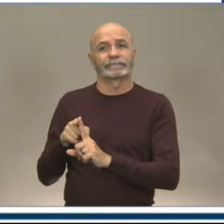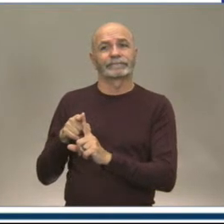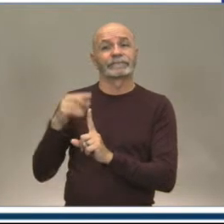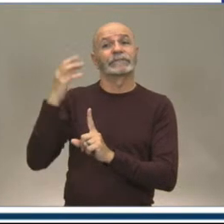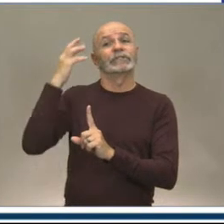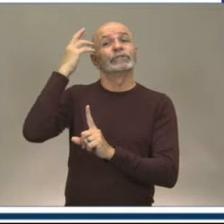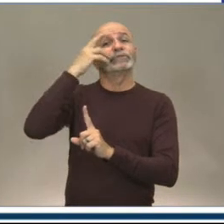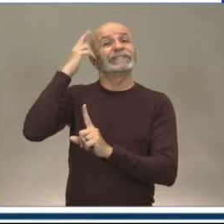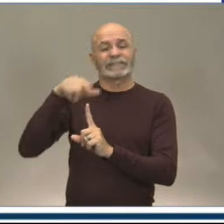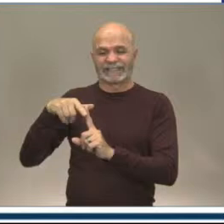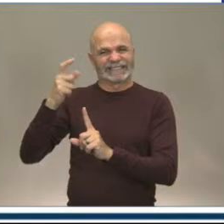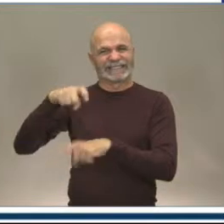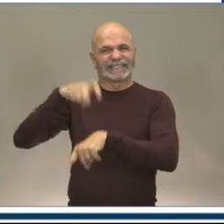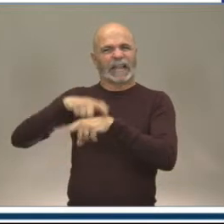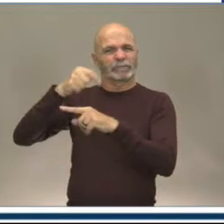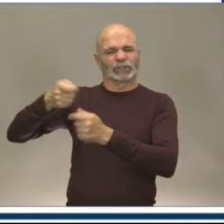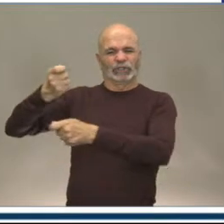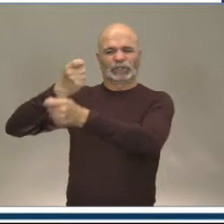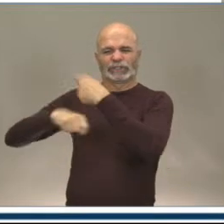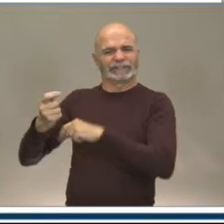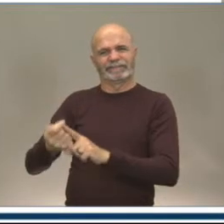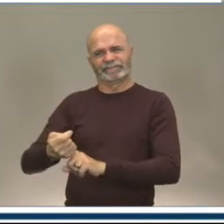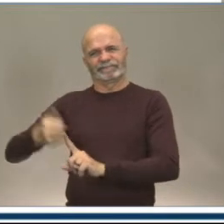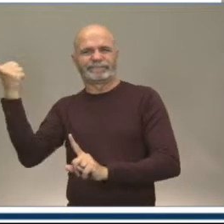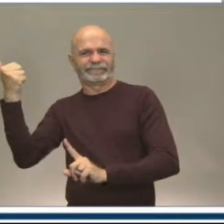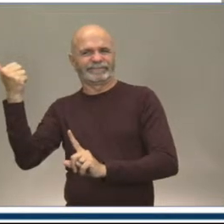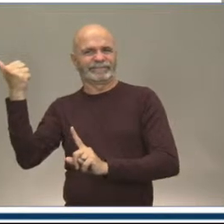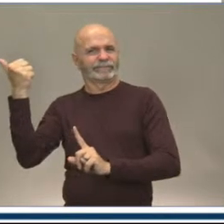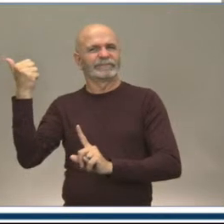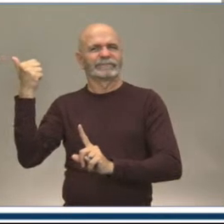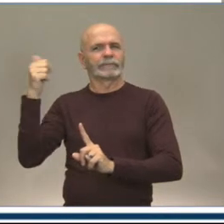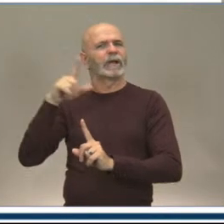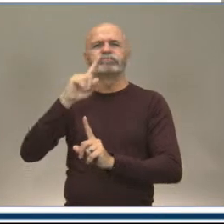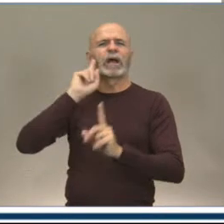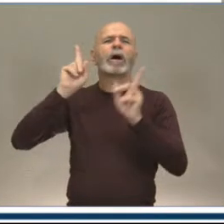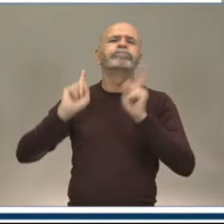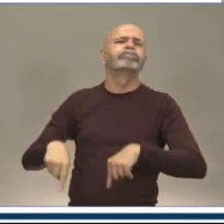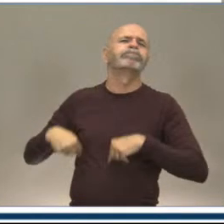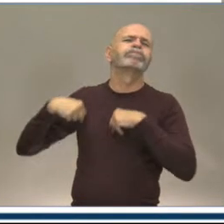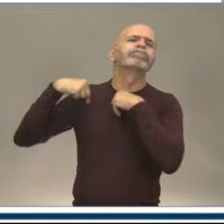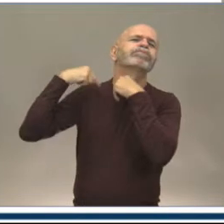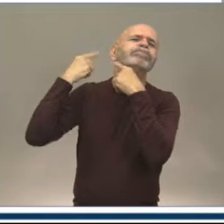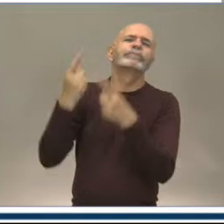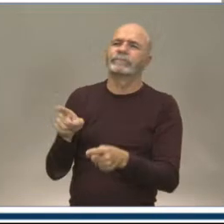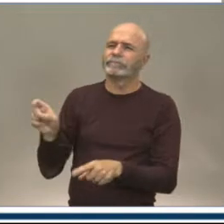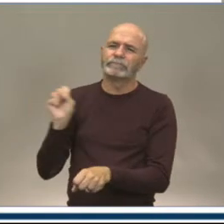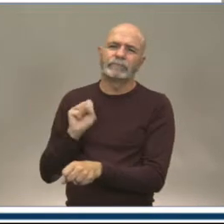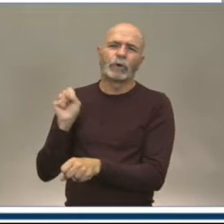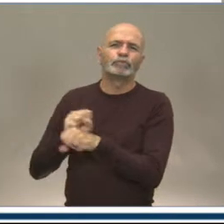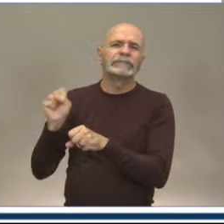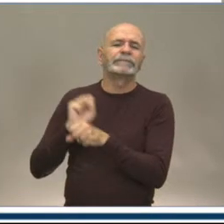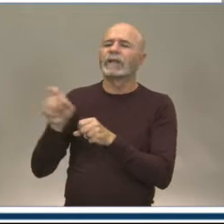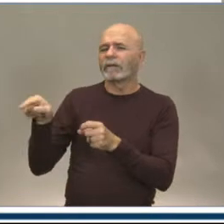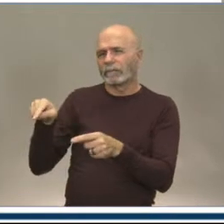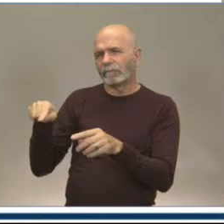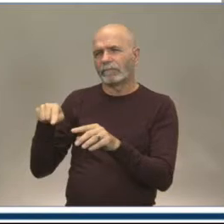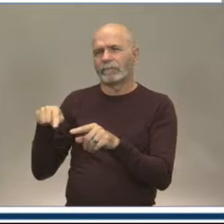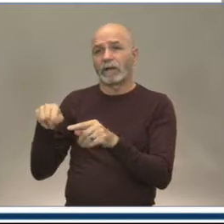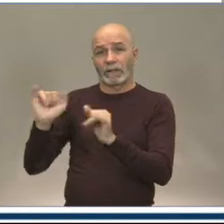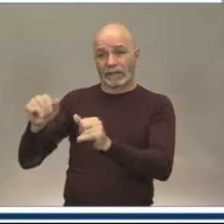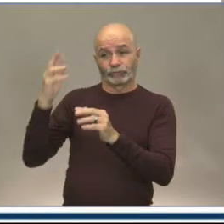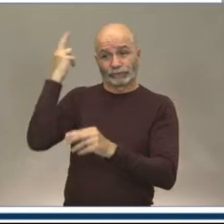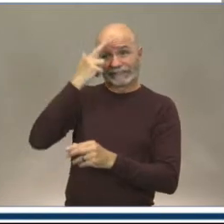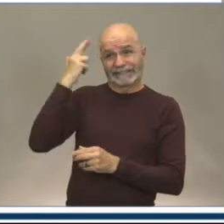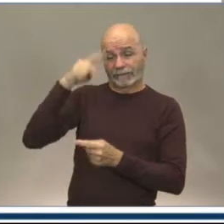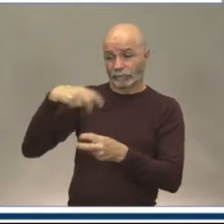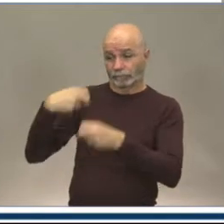job? No, the person's been in that job for a while. That wasn't, it's not a reflection on the person or their